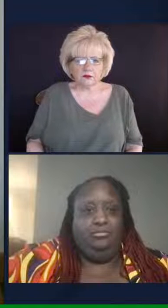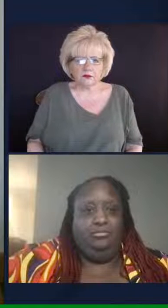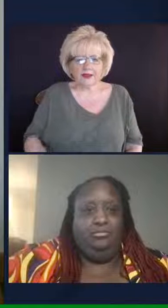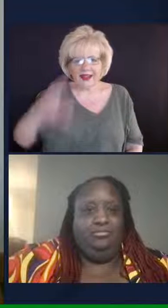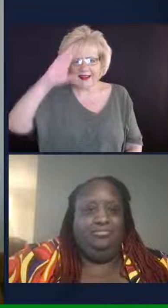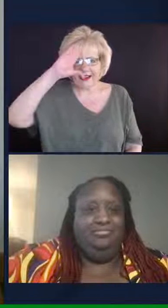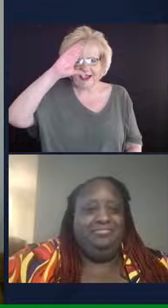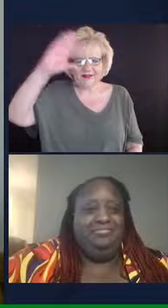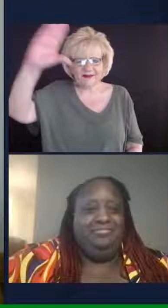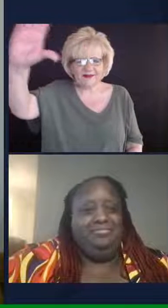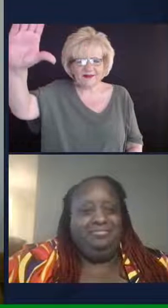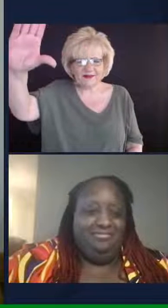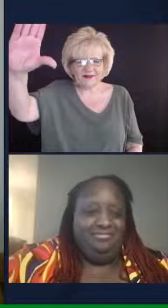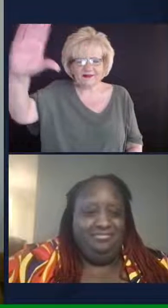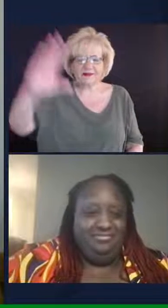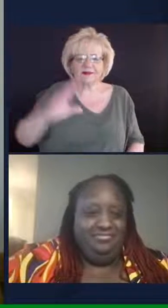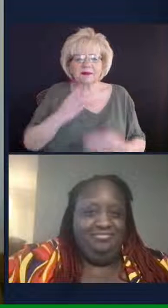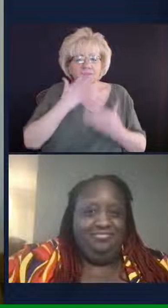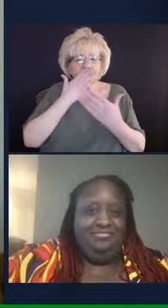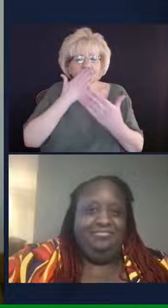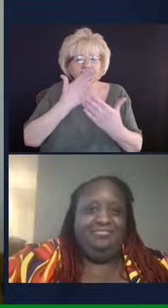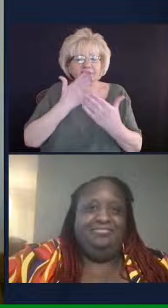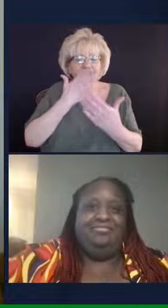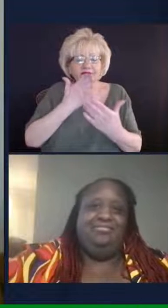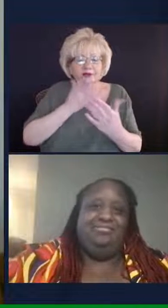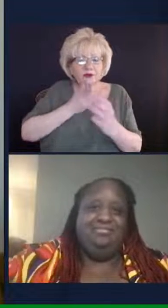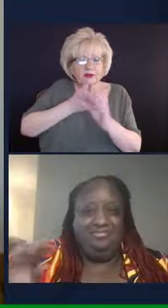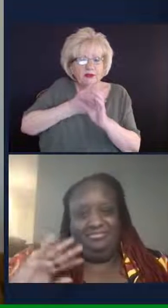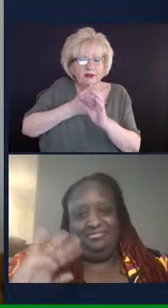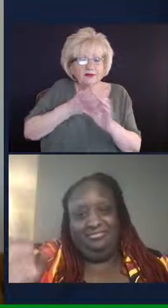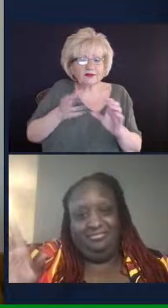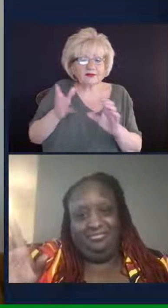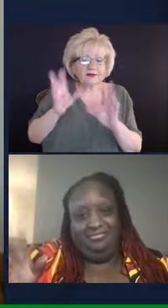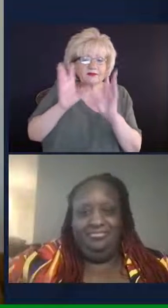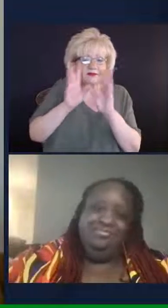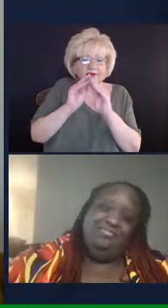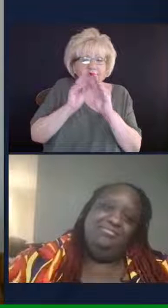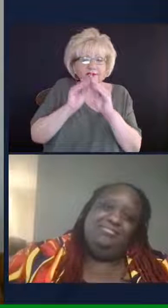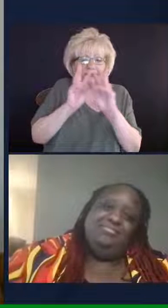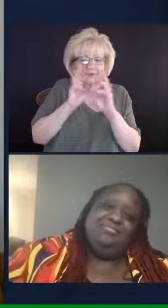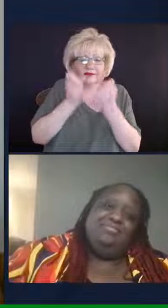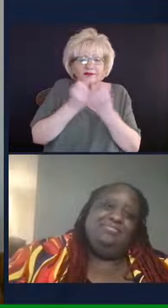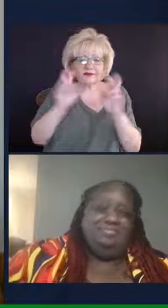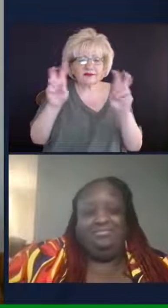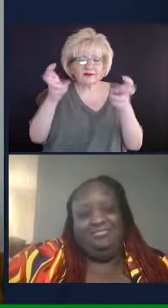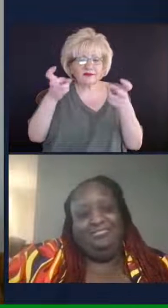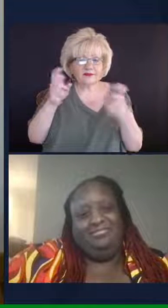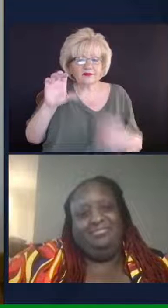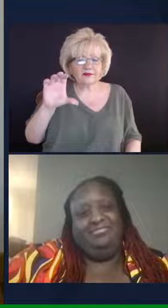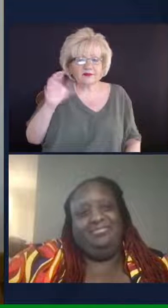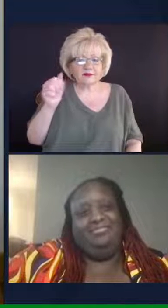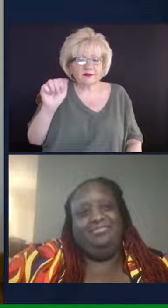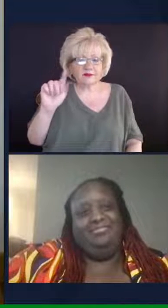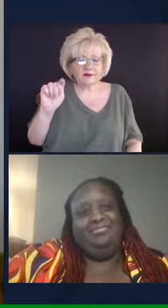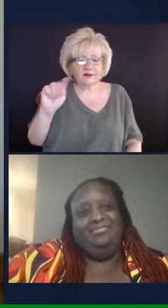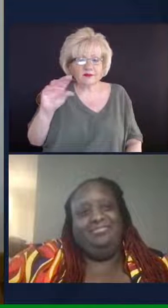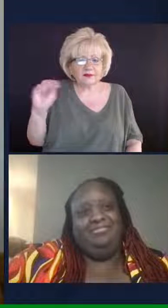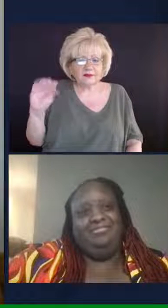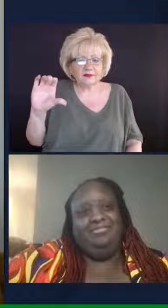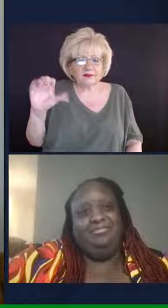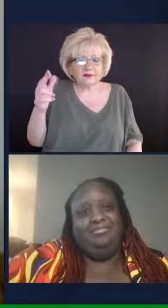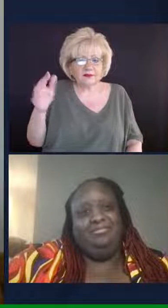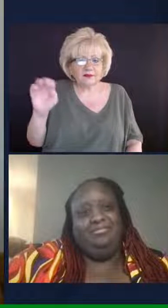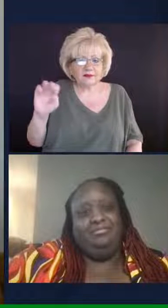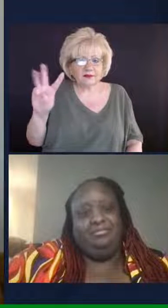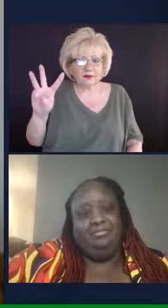Hi, everyone. Thank you for joining us for another session of Chat and Chew with Disability Pride PA. I